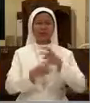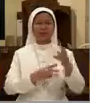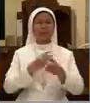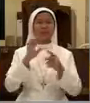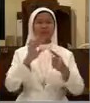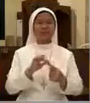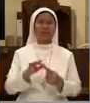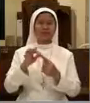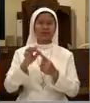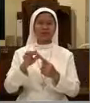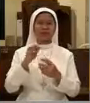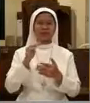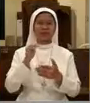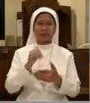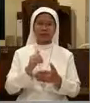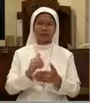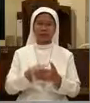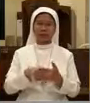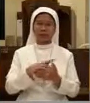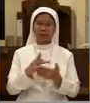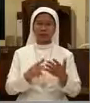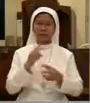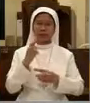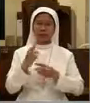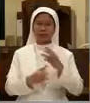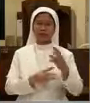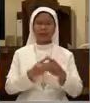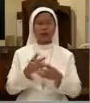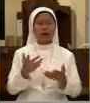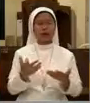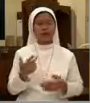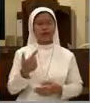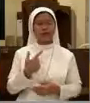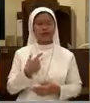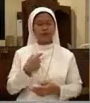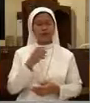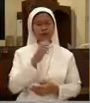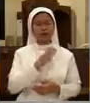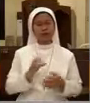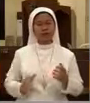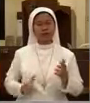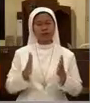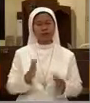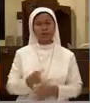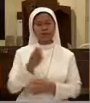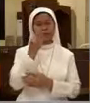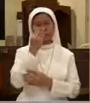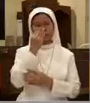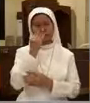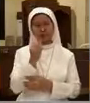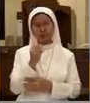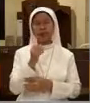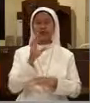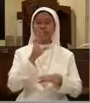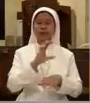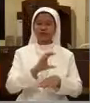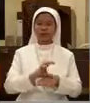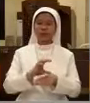especially in parts of the world where Christians are a minority, churches